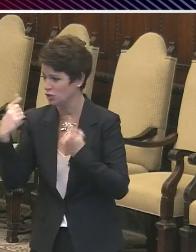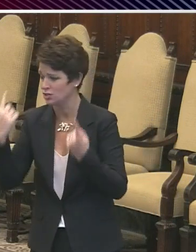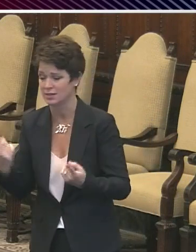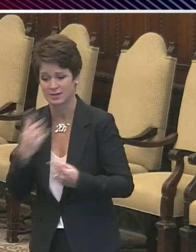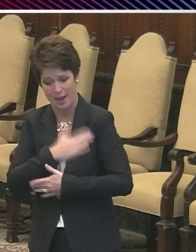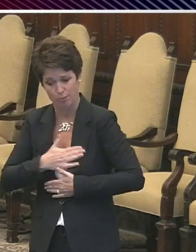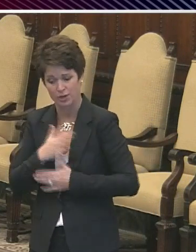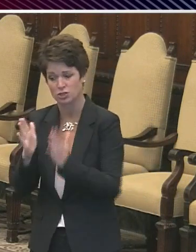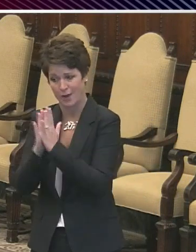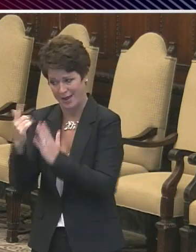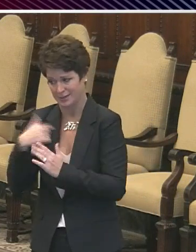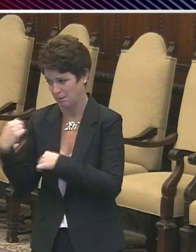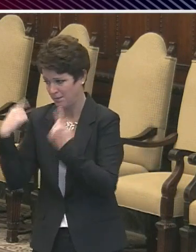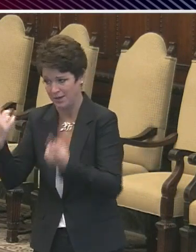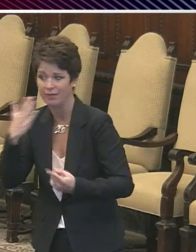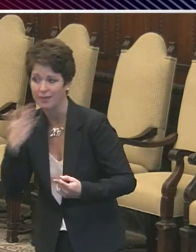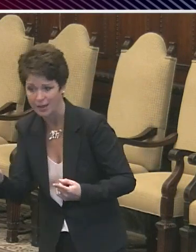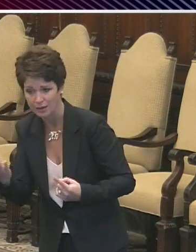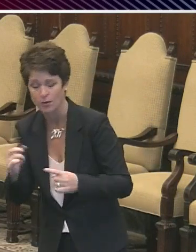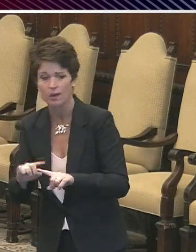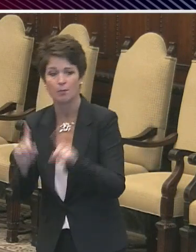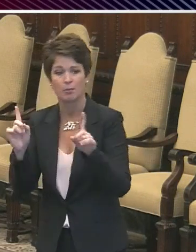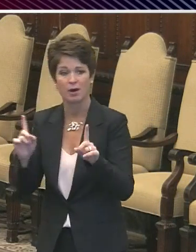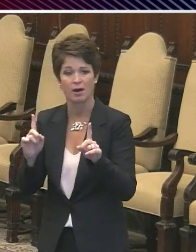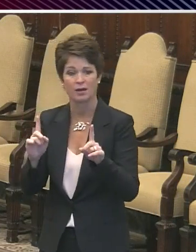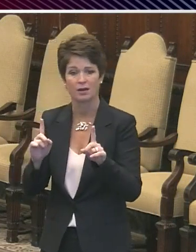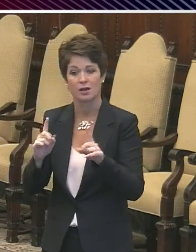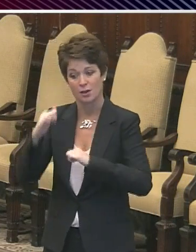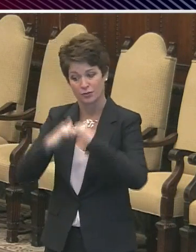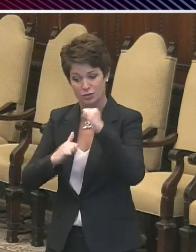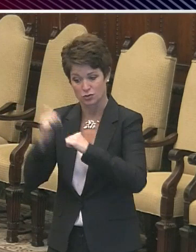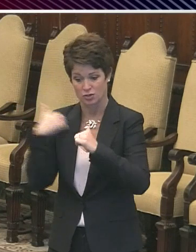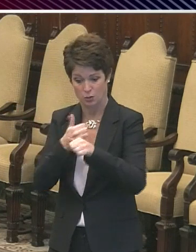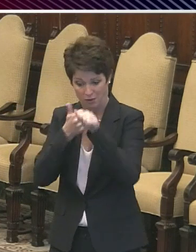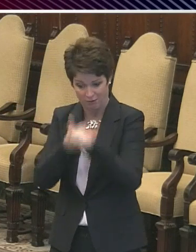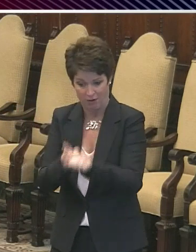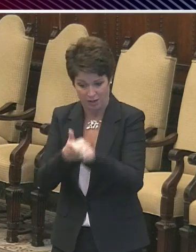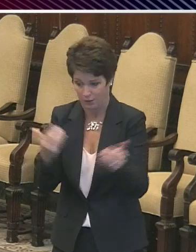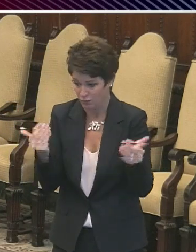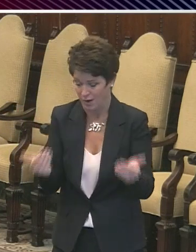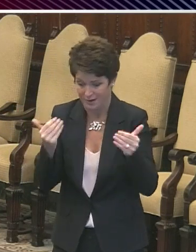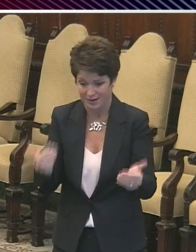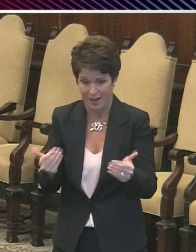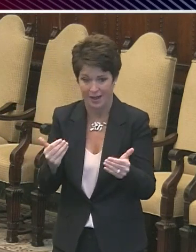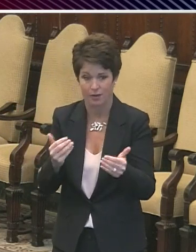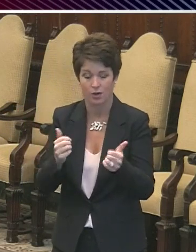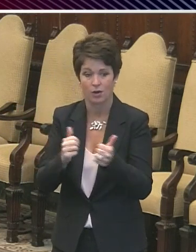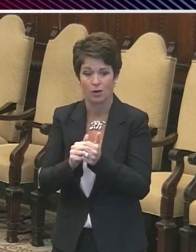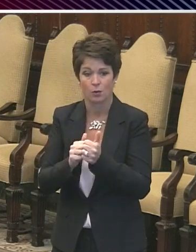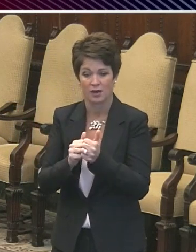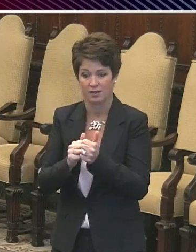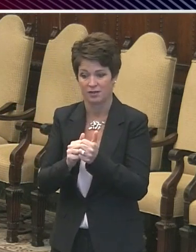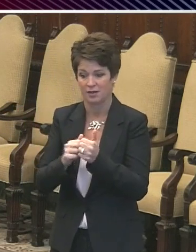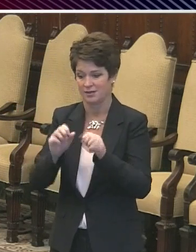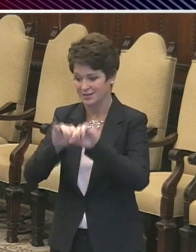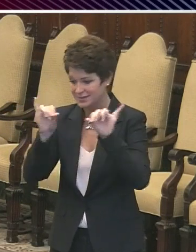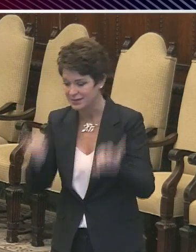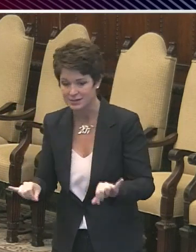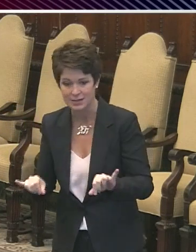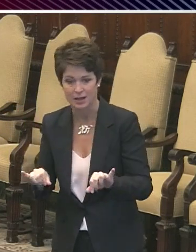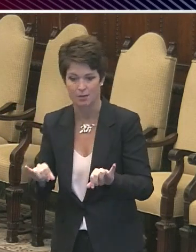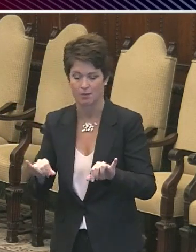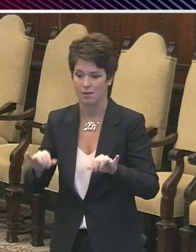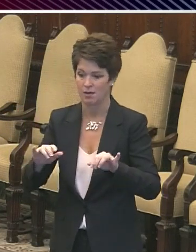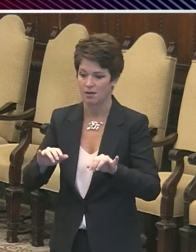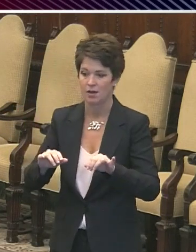I appreciate you asking them. I think, under the structure that we're working under, when the ICS system is